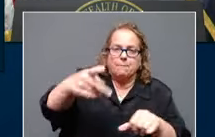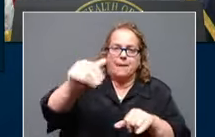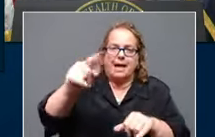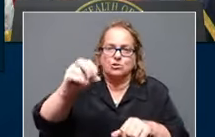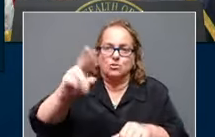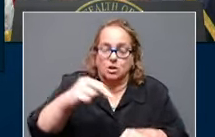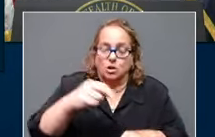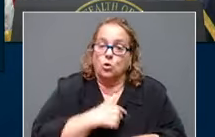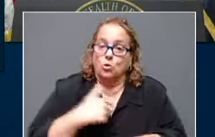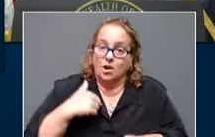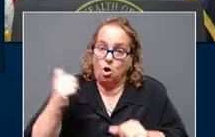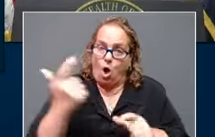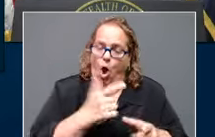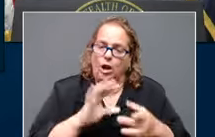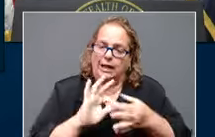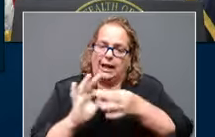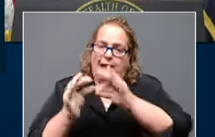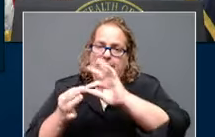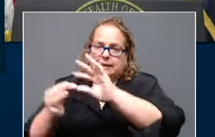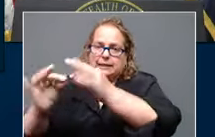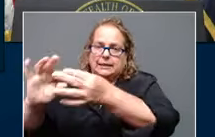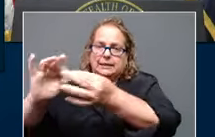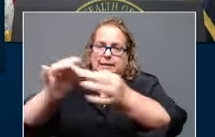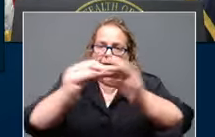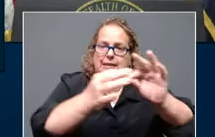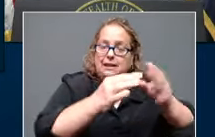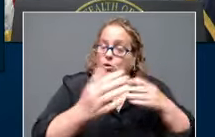Louisville, for those who don't know that, outside Jefferson County.